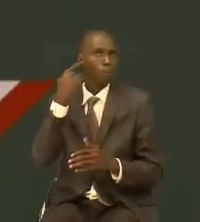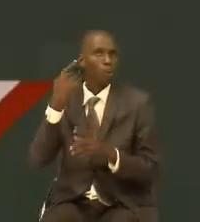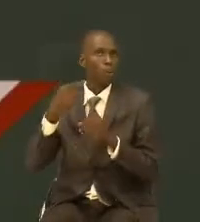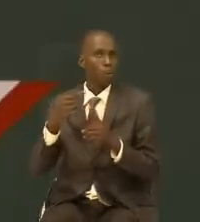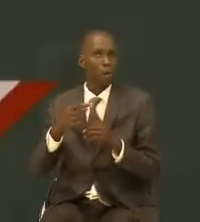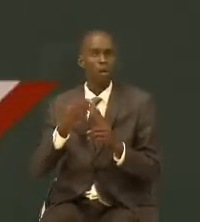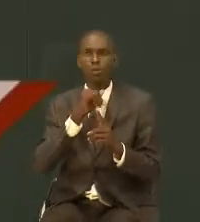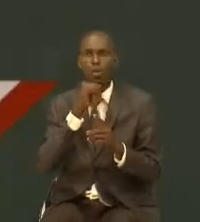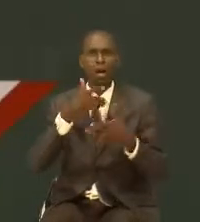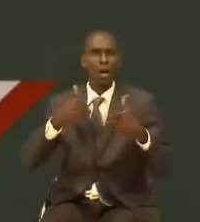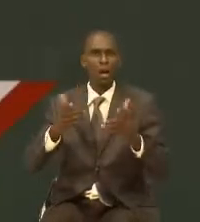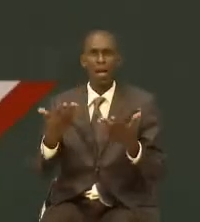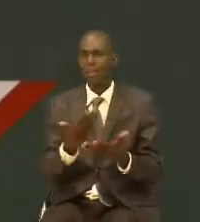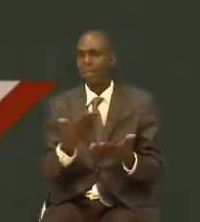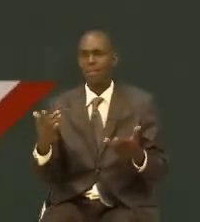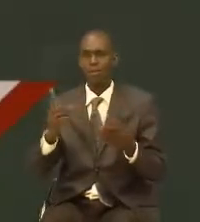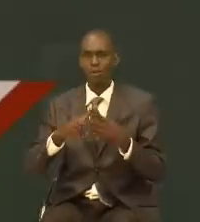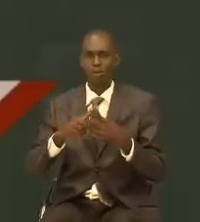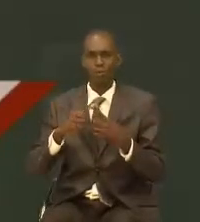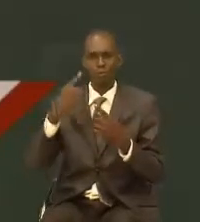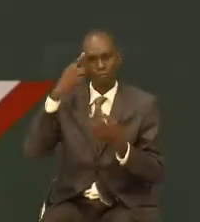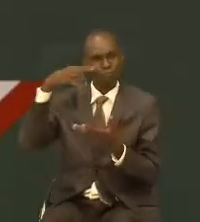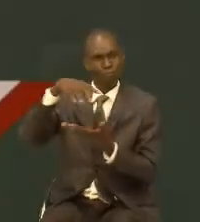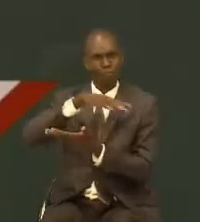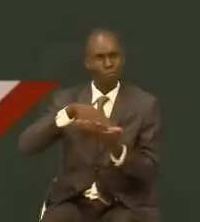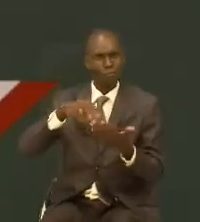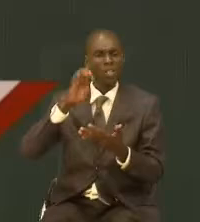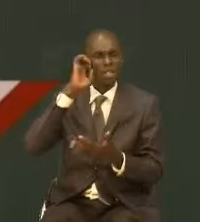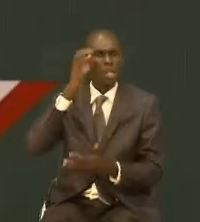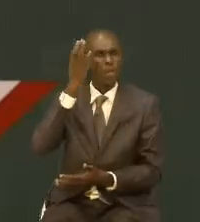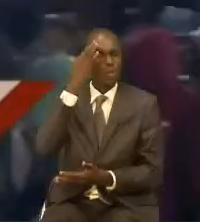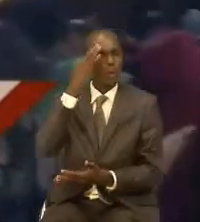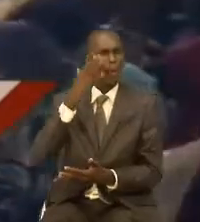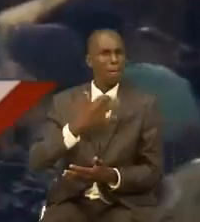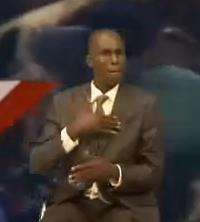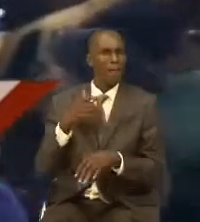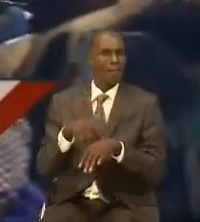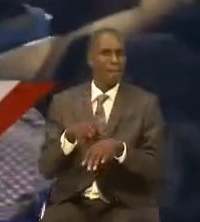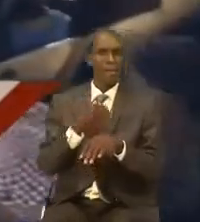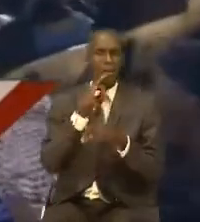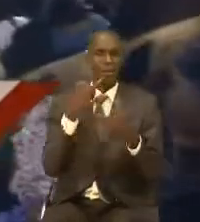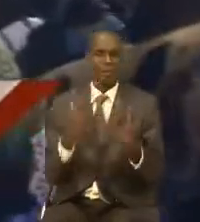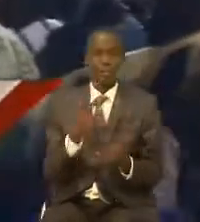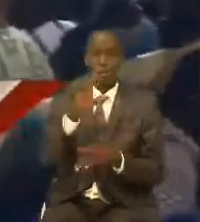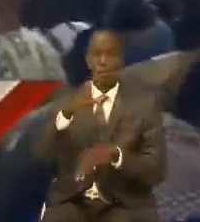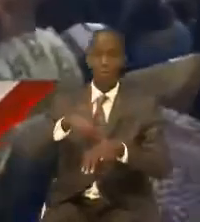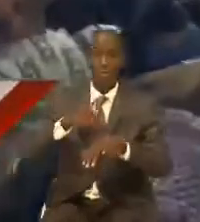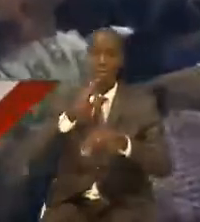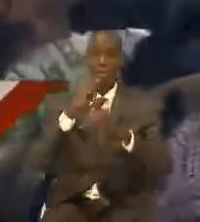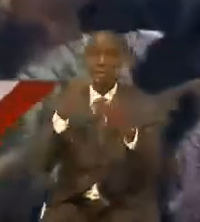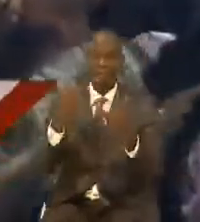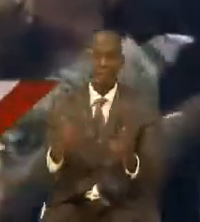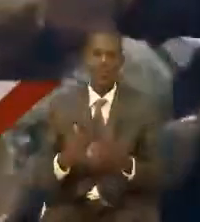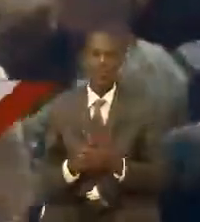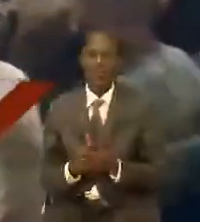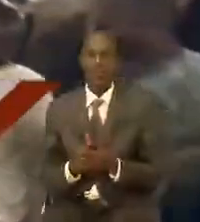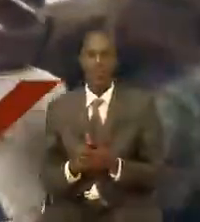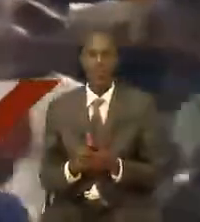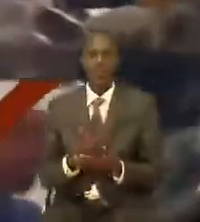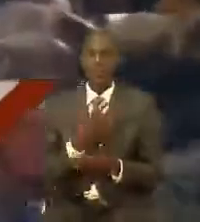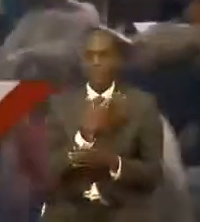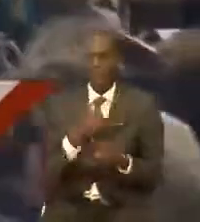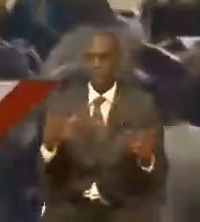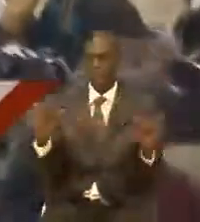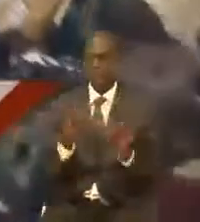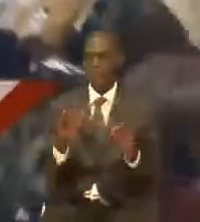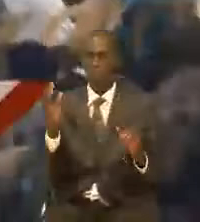because he knew my moment has come your moment has come and it says the same heart paul speak